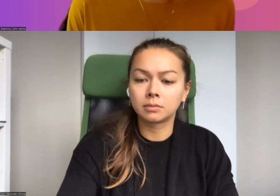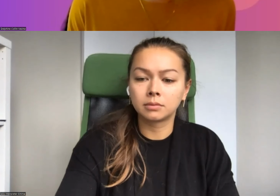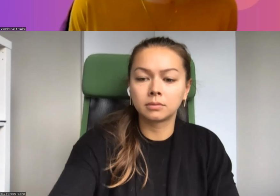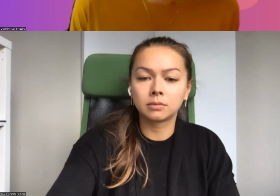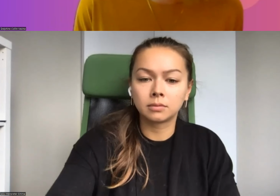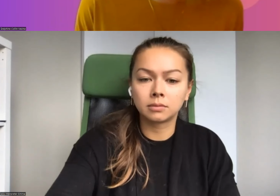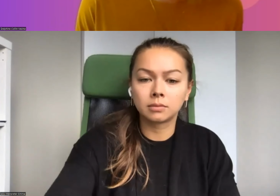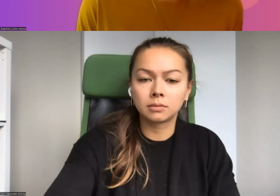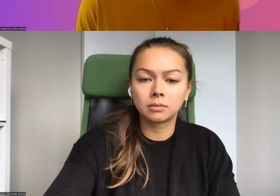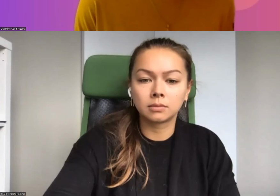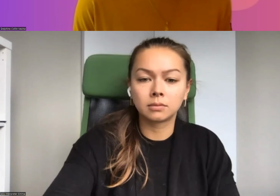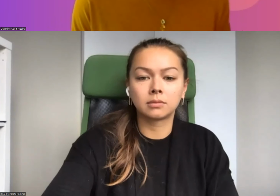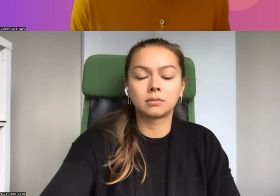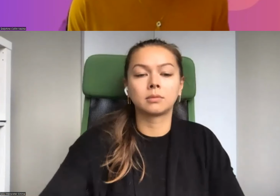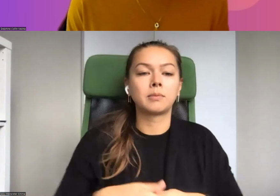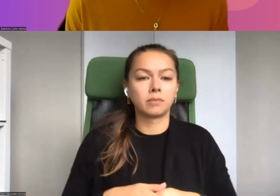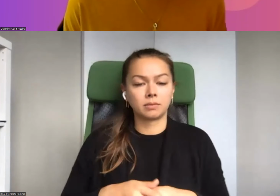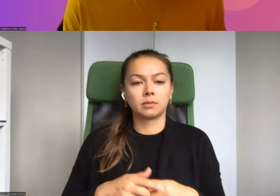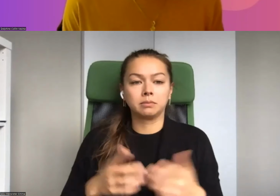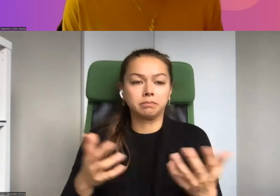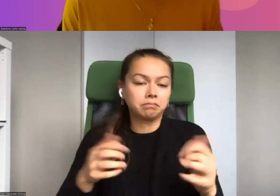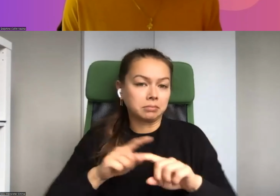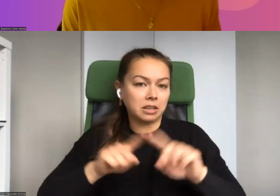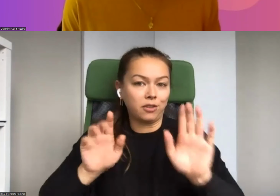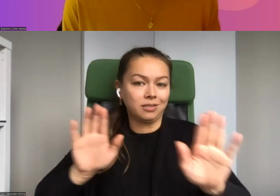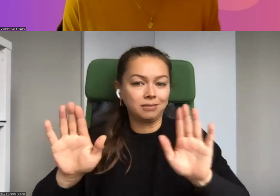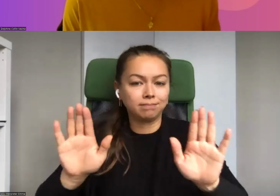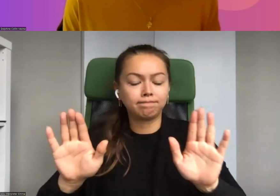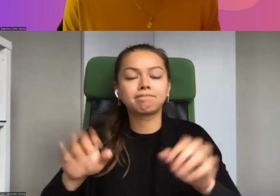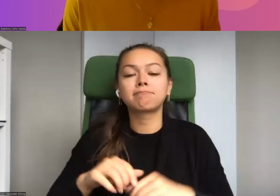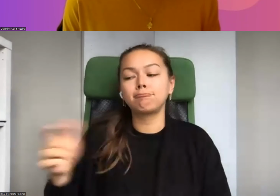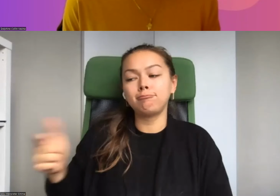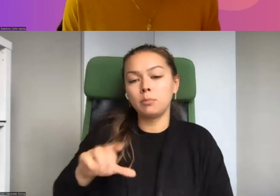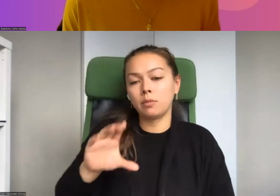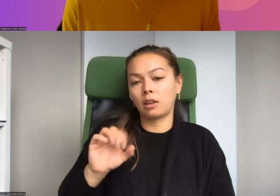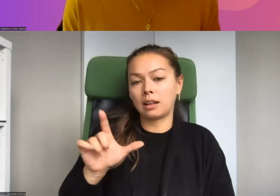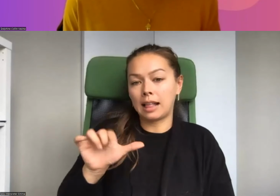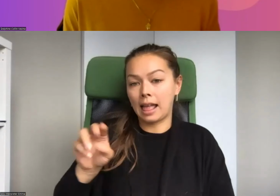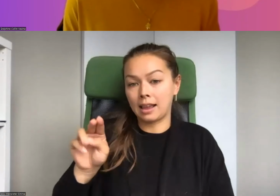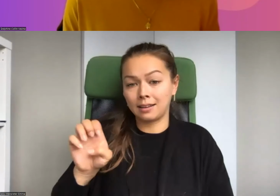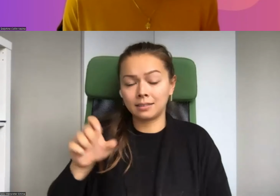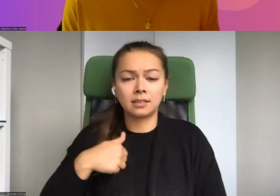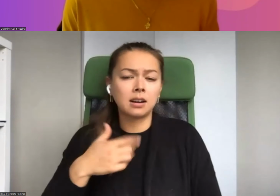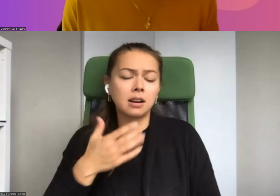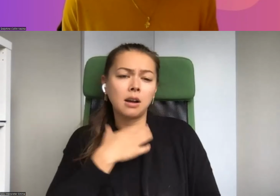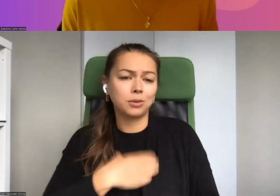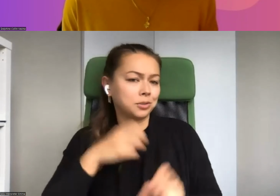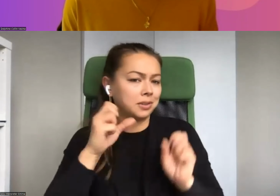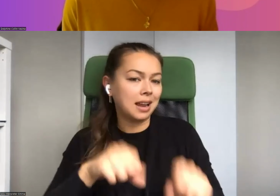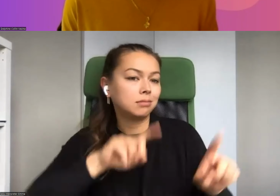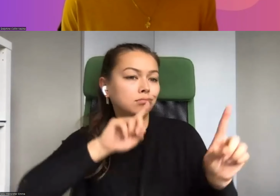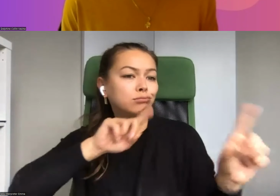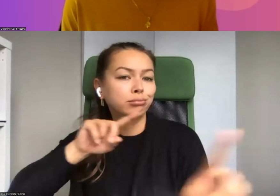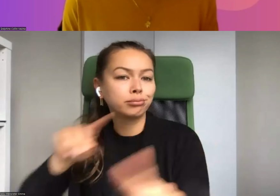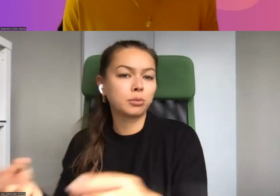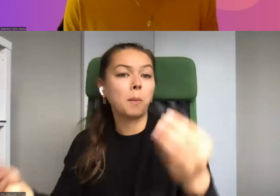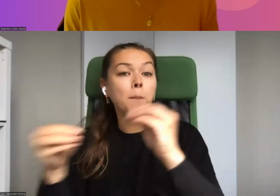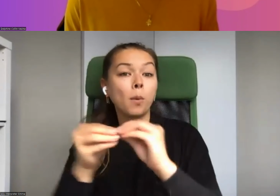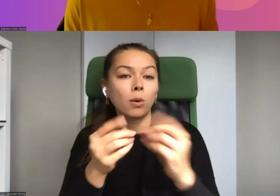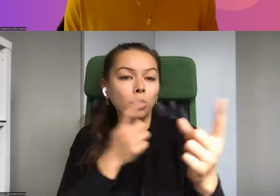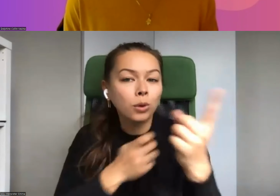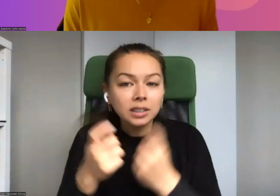would love to be able to answer more questions, but unfortunately, we have 1 minute left in our webinar. So thank you so